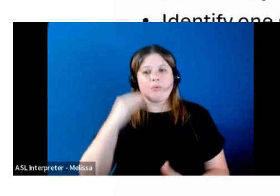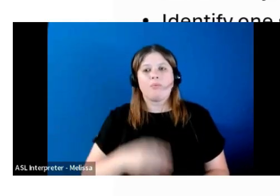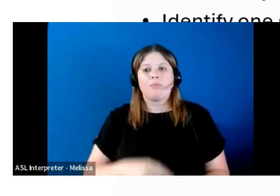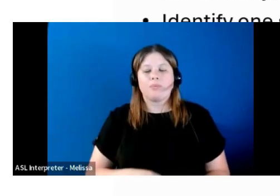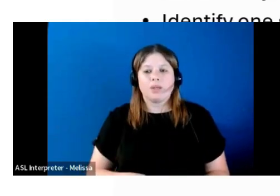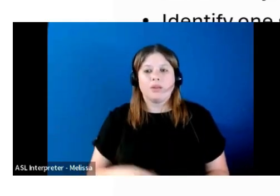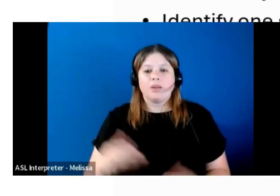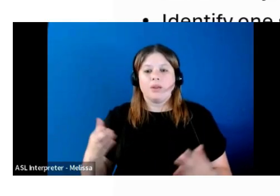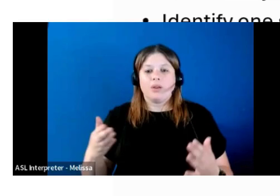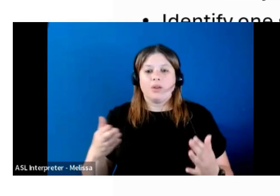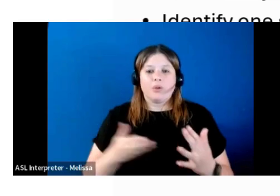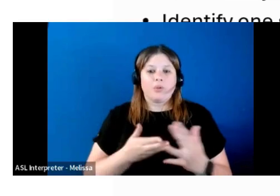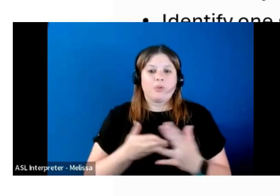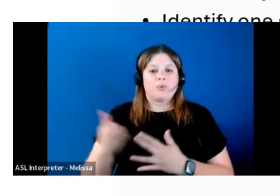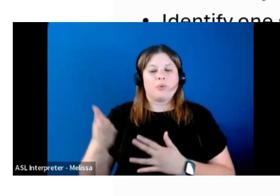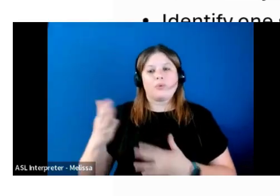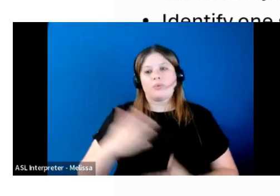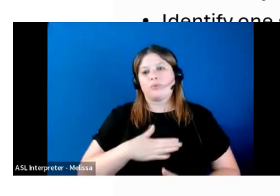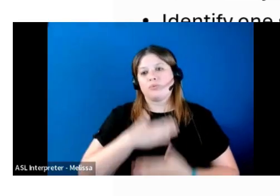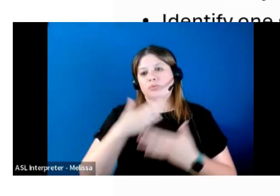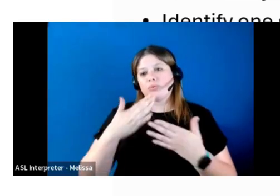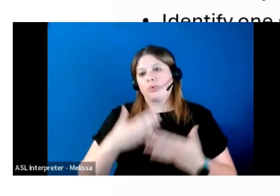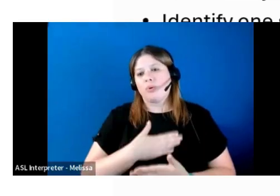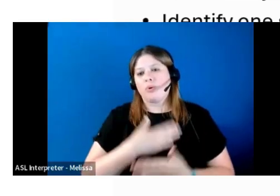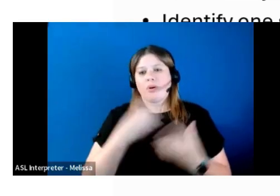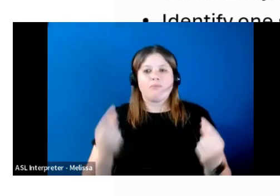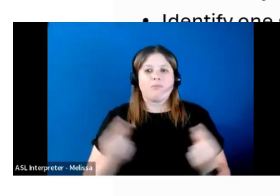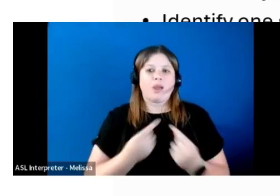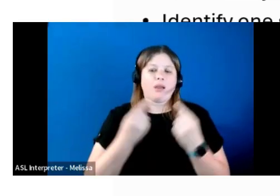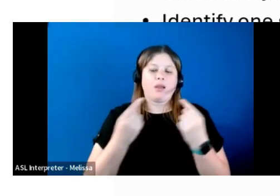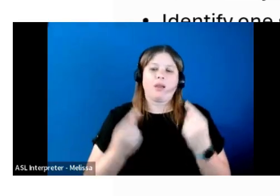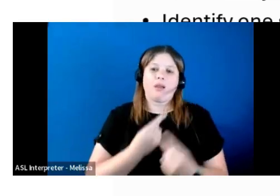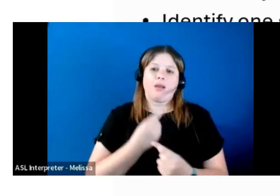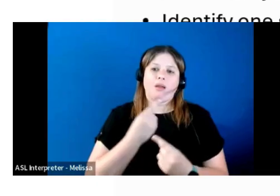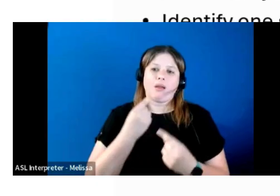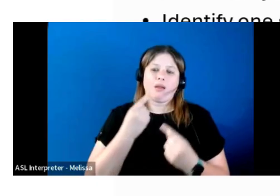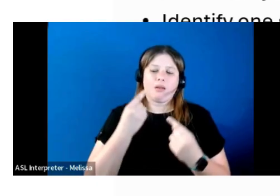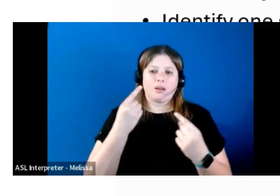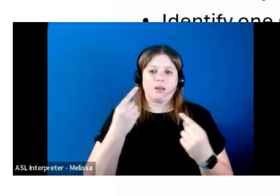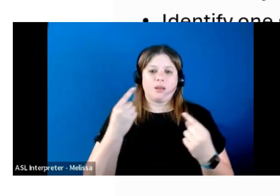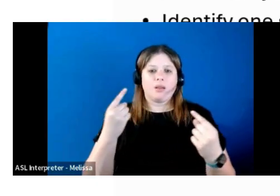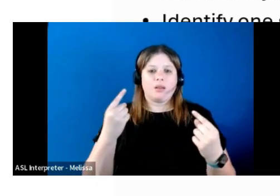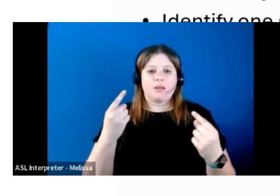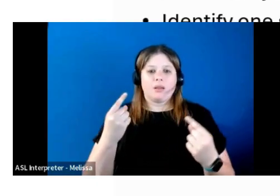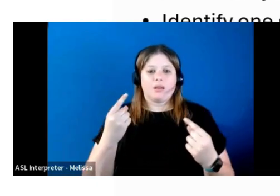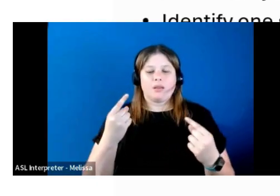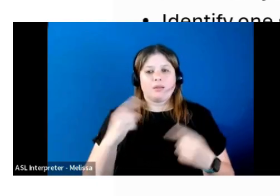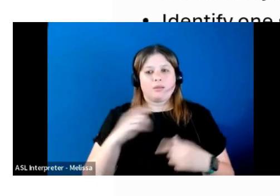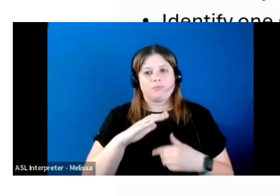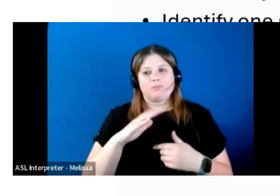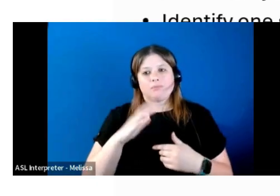through the joy and pain that our lives bring.